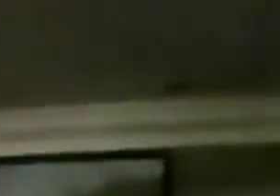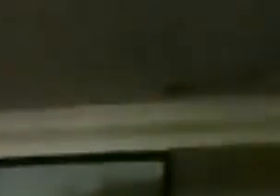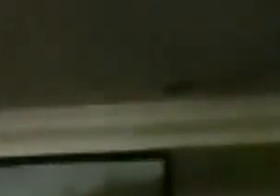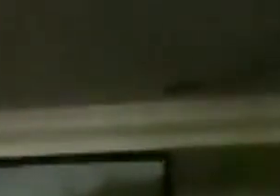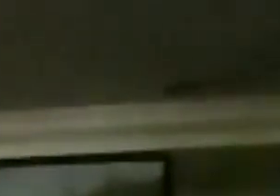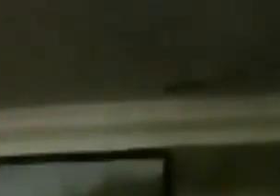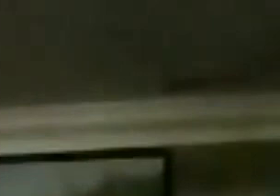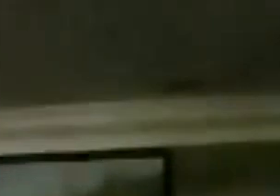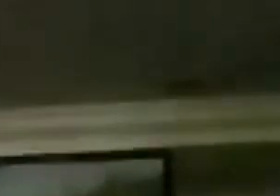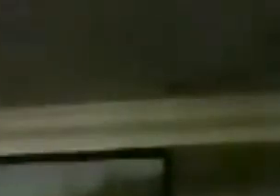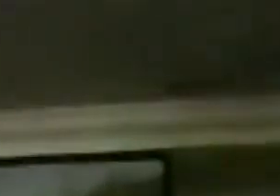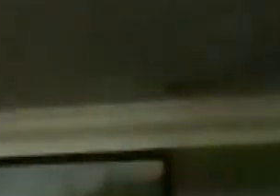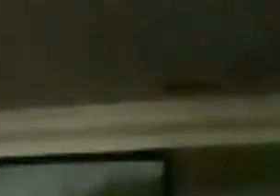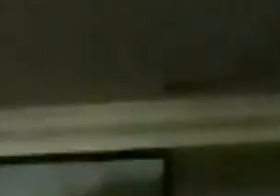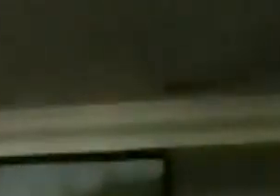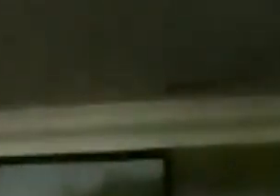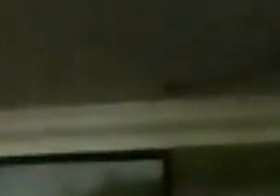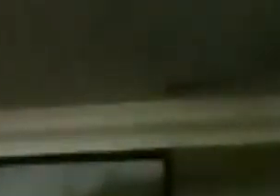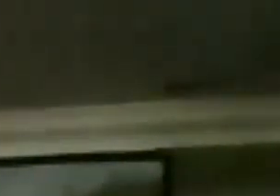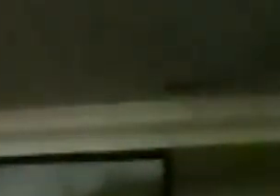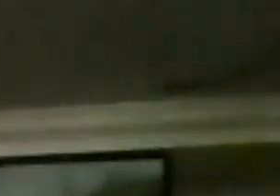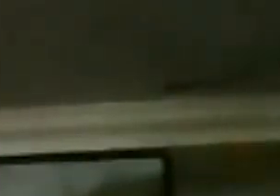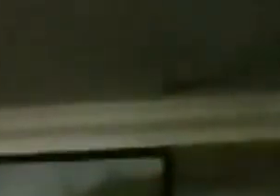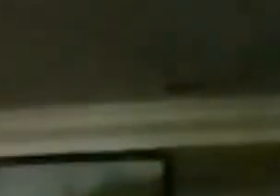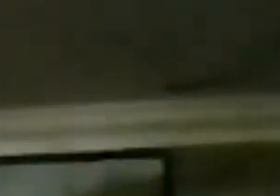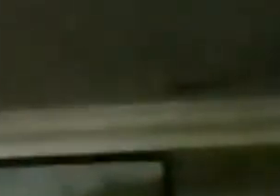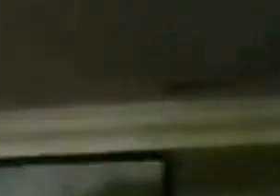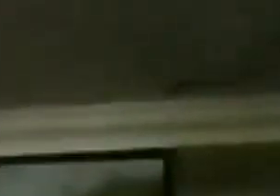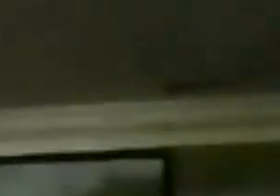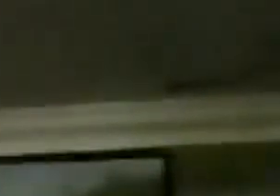address, where you can mail the application back to us.